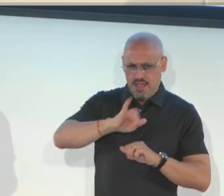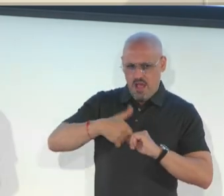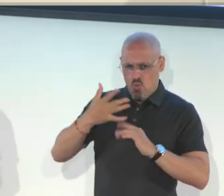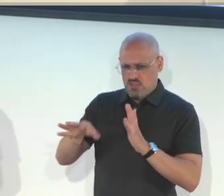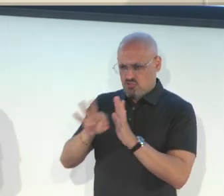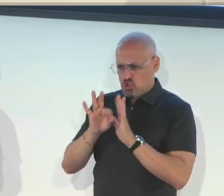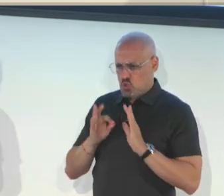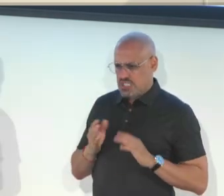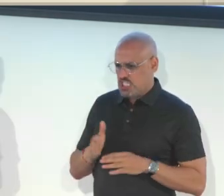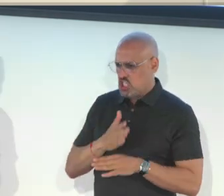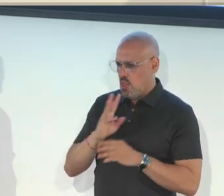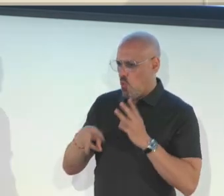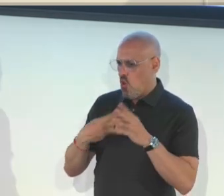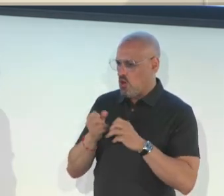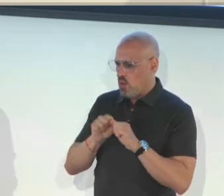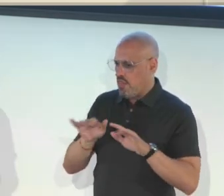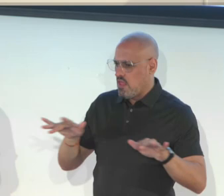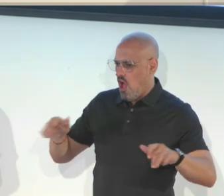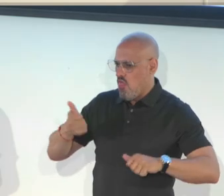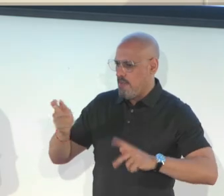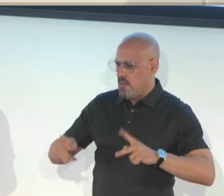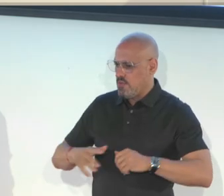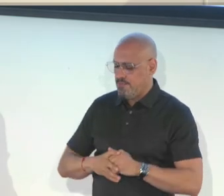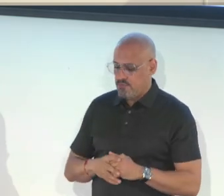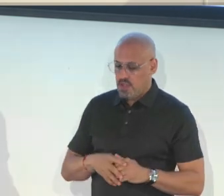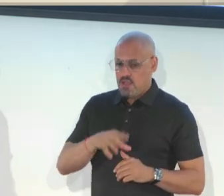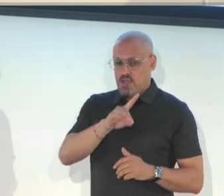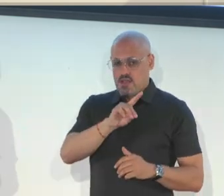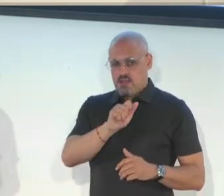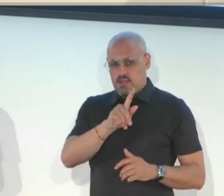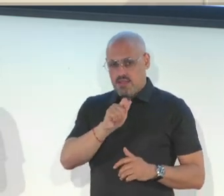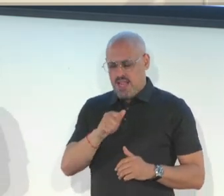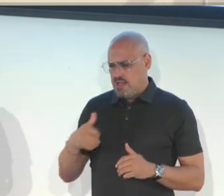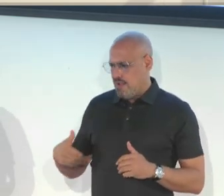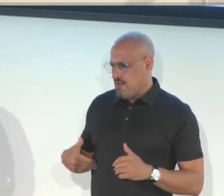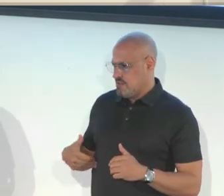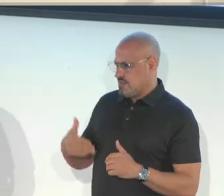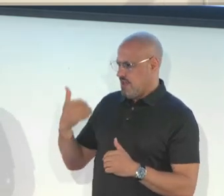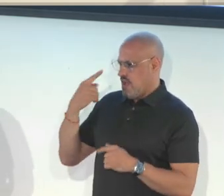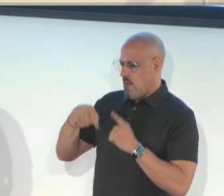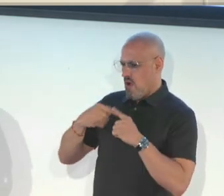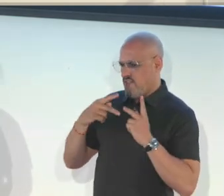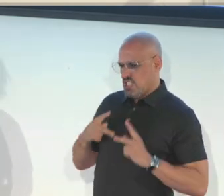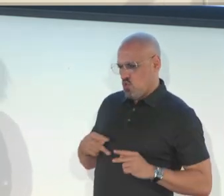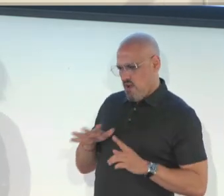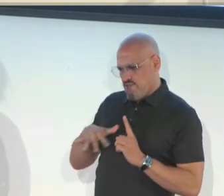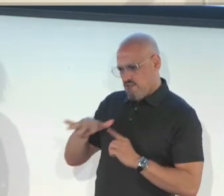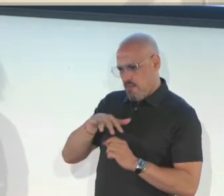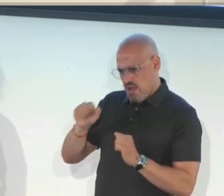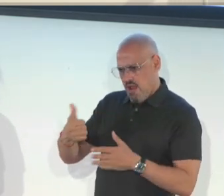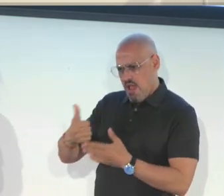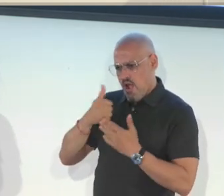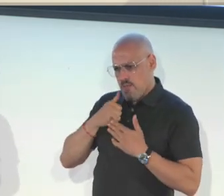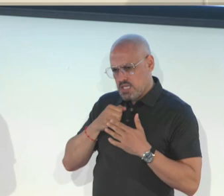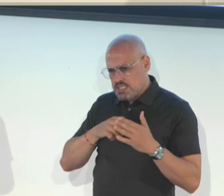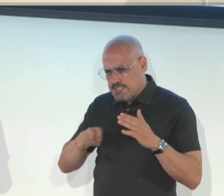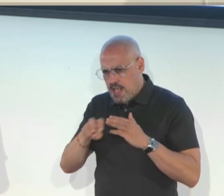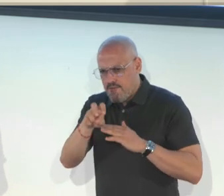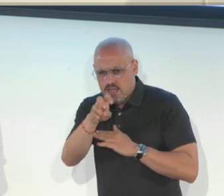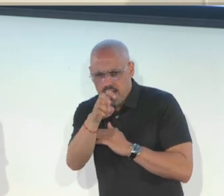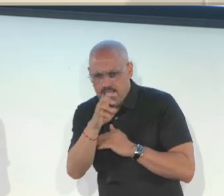that model with others. There's data and insights about our physical environment that can help us navigate a